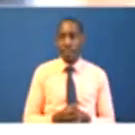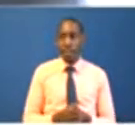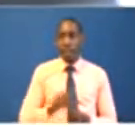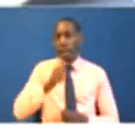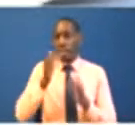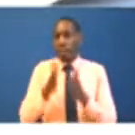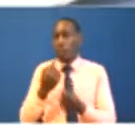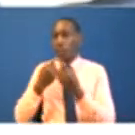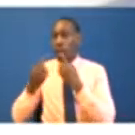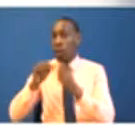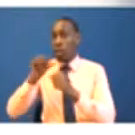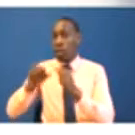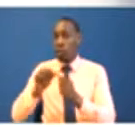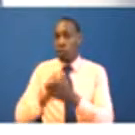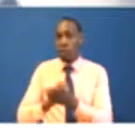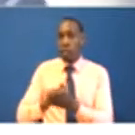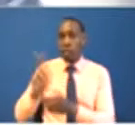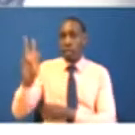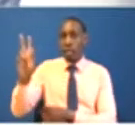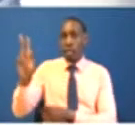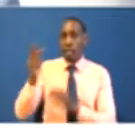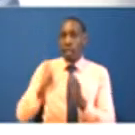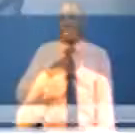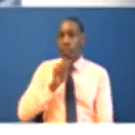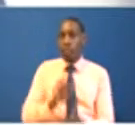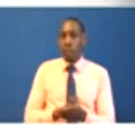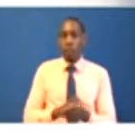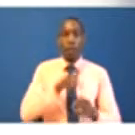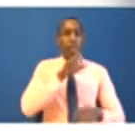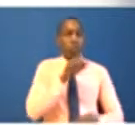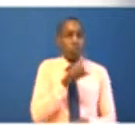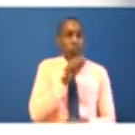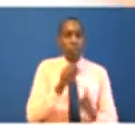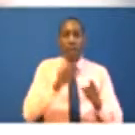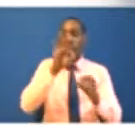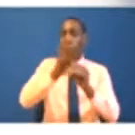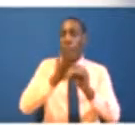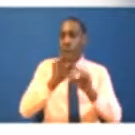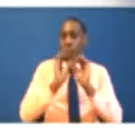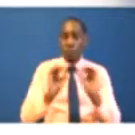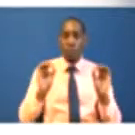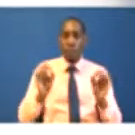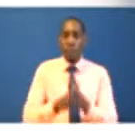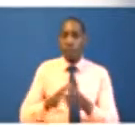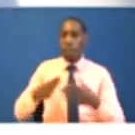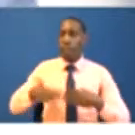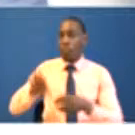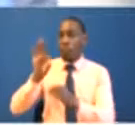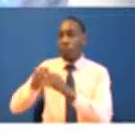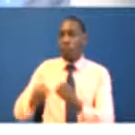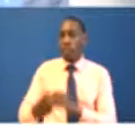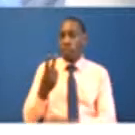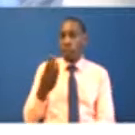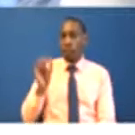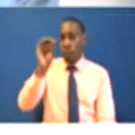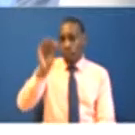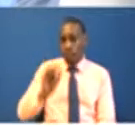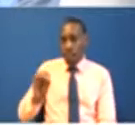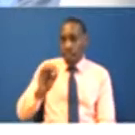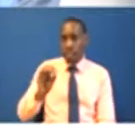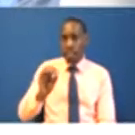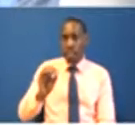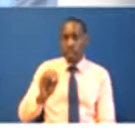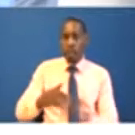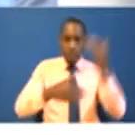somebody talk about uh kenya's on twitter people on twitter don't vote the guys who vote the 24 percent uh